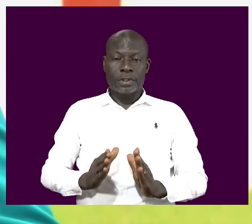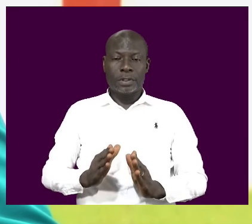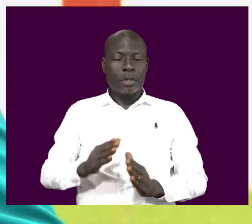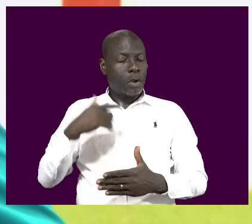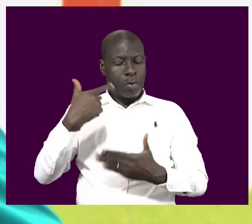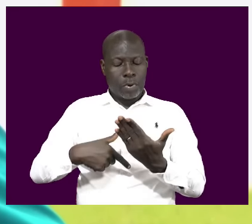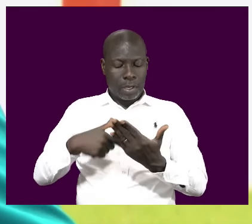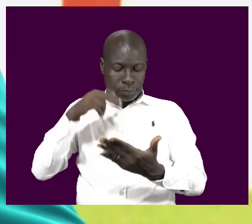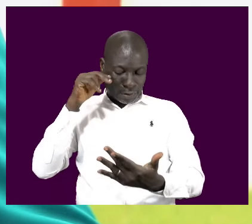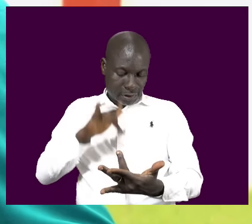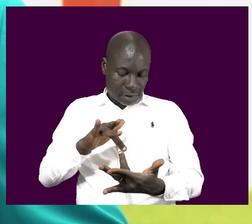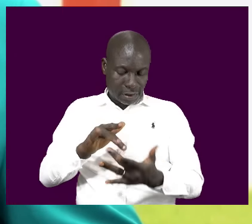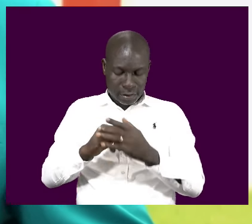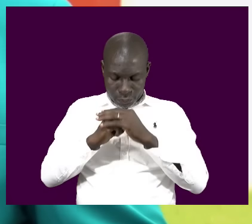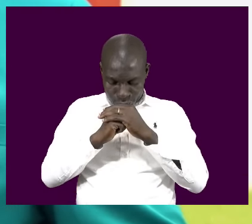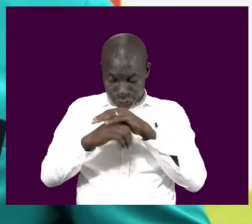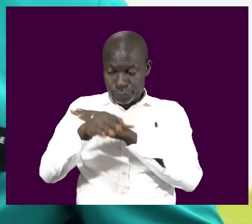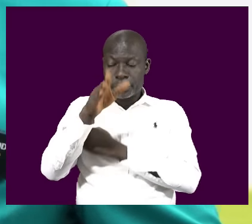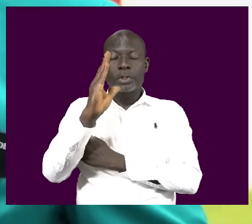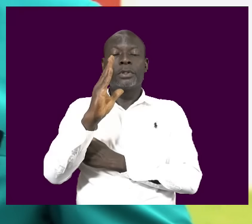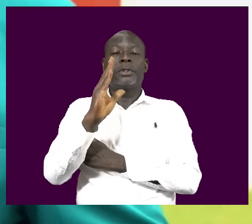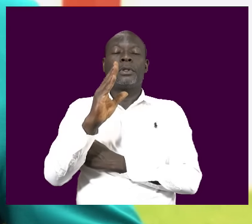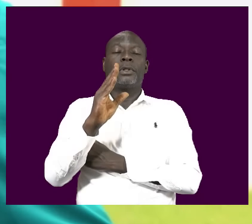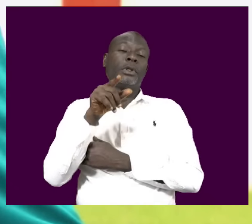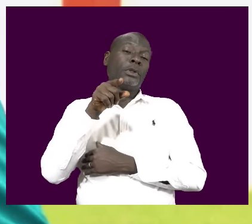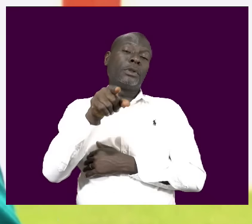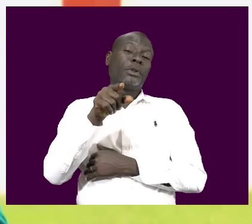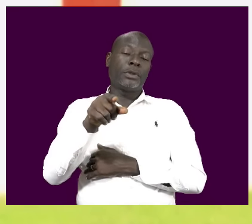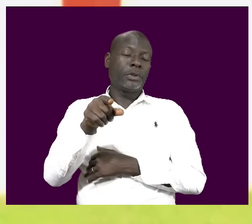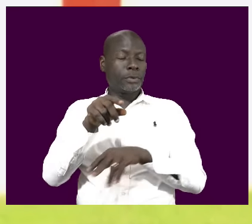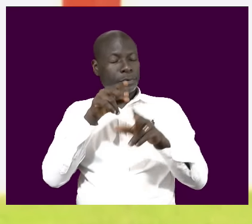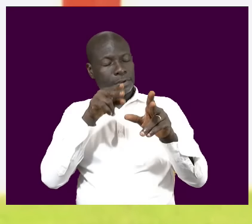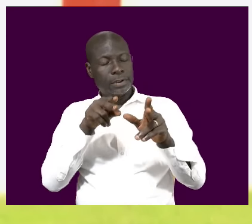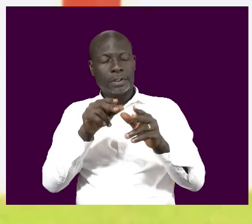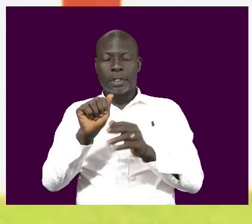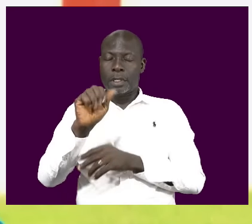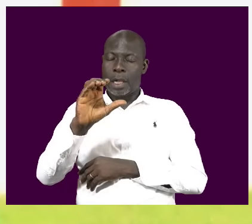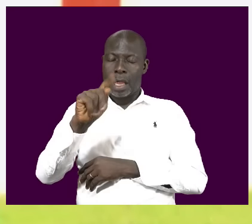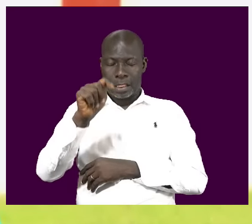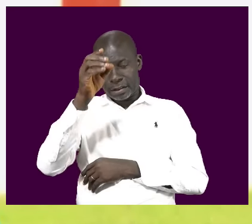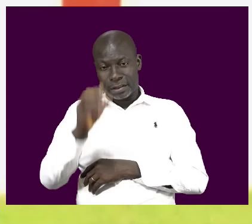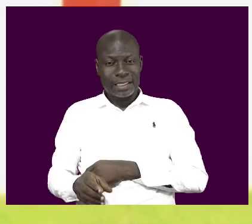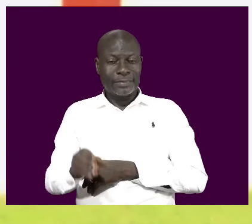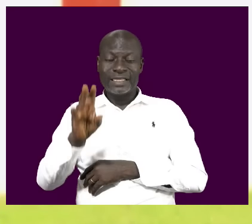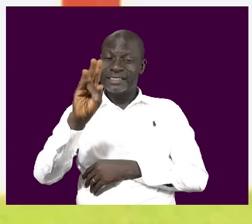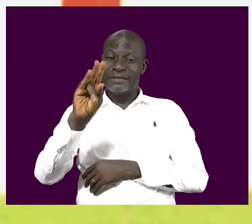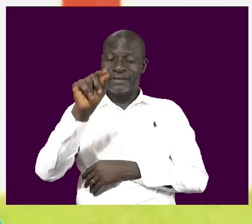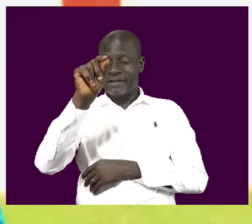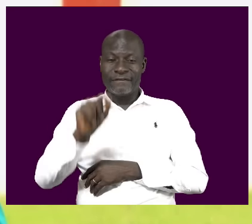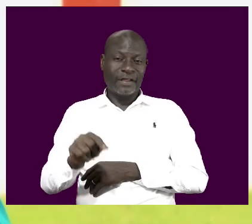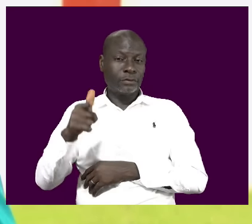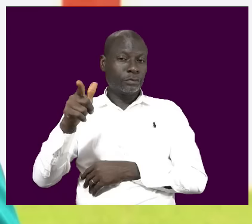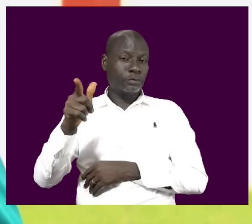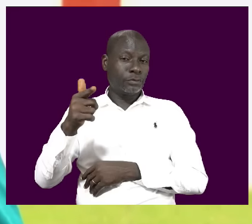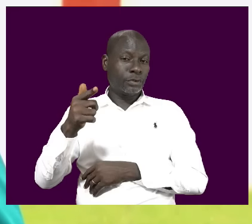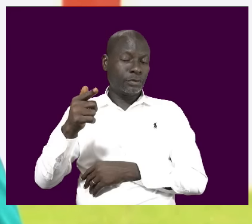hwem na ye de som Onyankopon wo hwe asomafo nwoma eti donson enjichemo edu baako